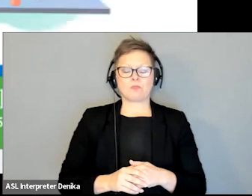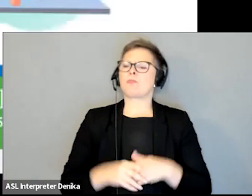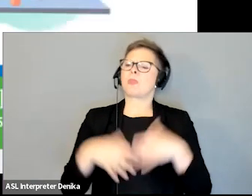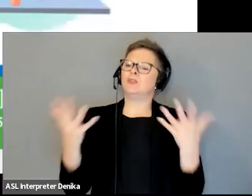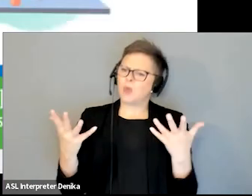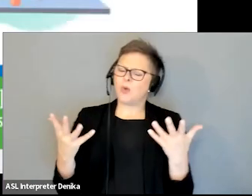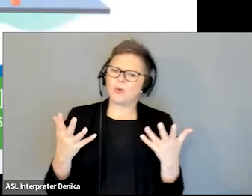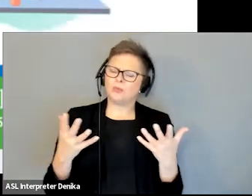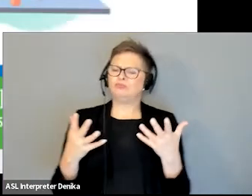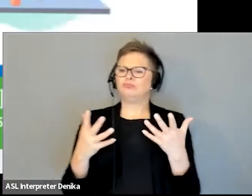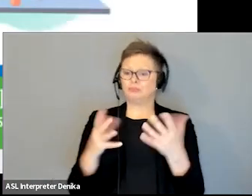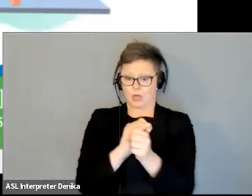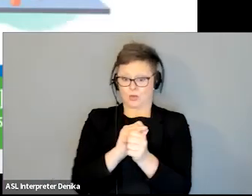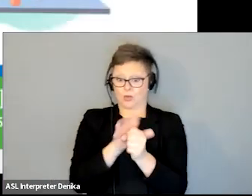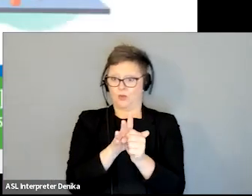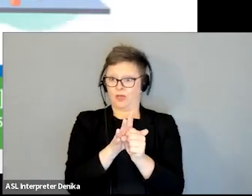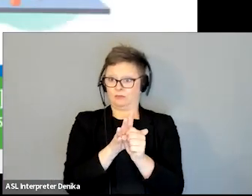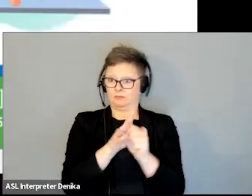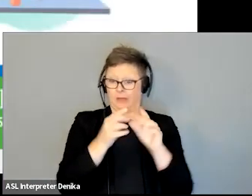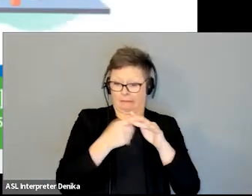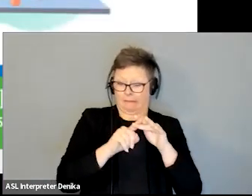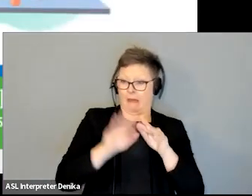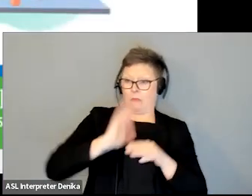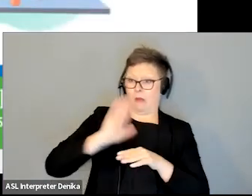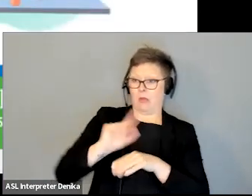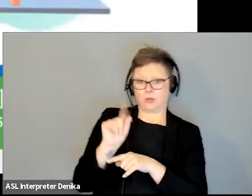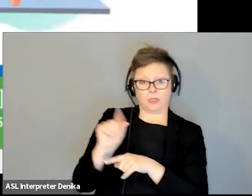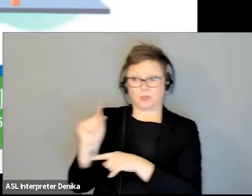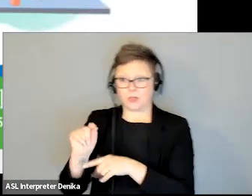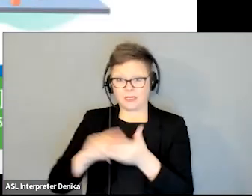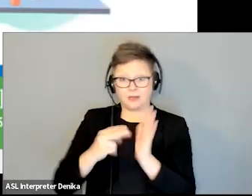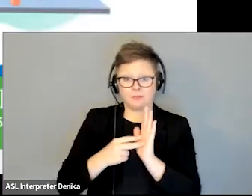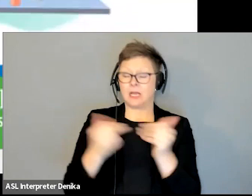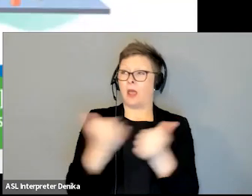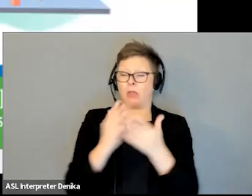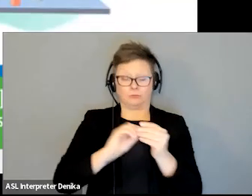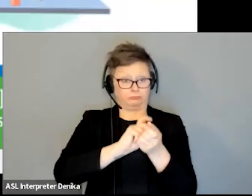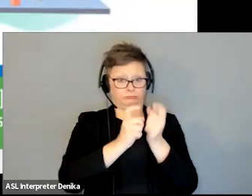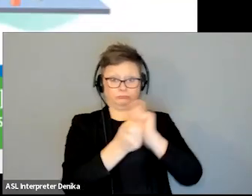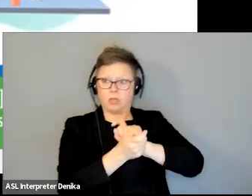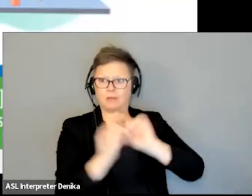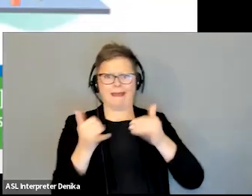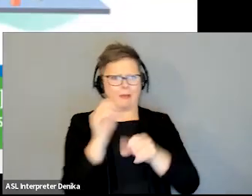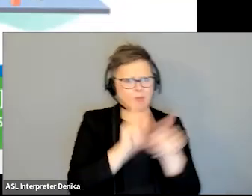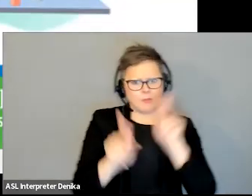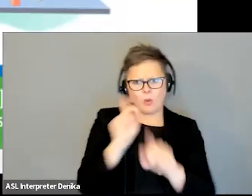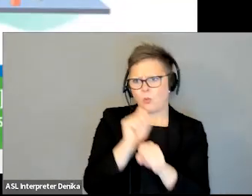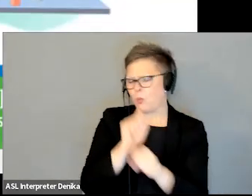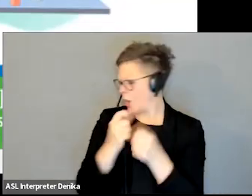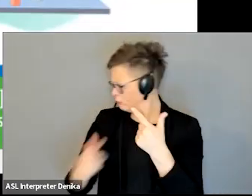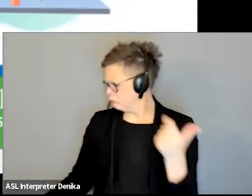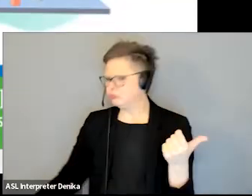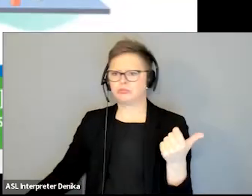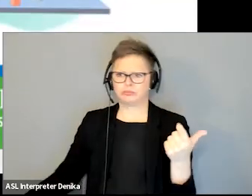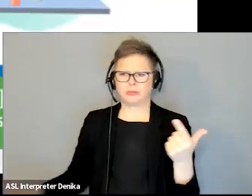So the onset of the COVID-19 pandemic in early 2020 led to widespread changes in the way many people work, and most of you are probably quite familiar